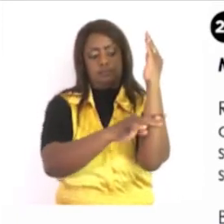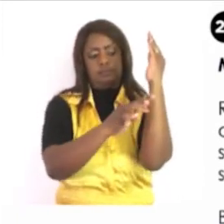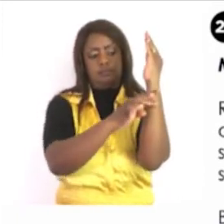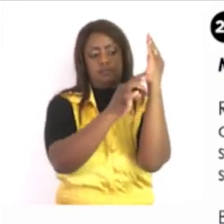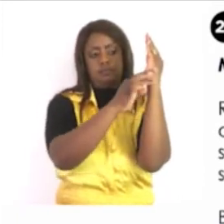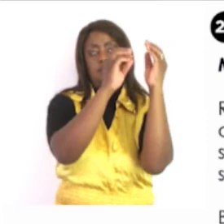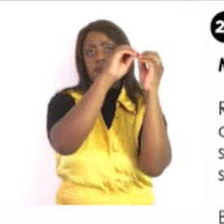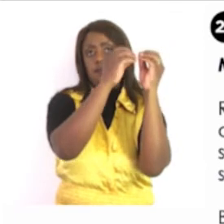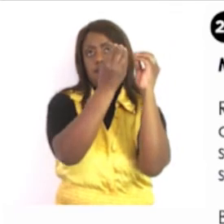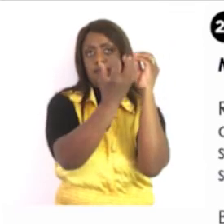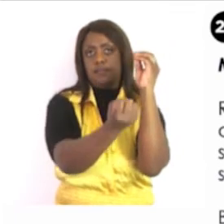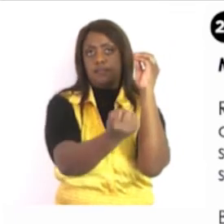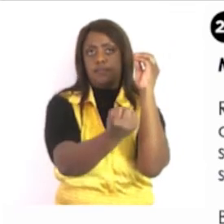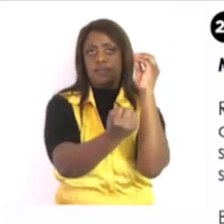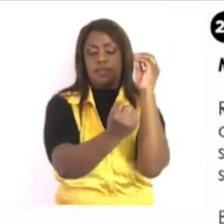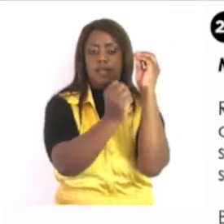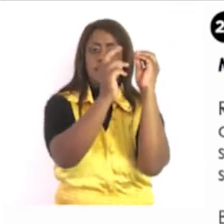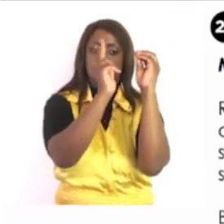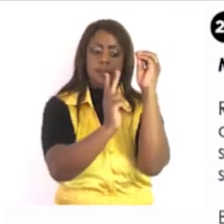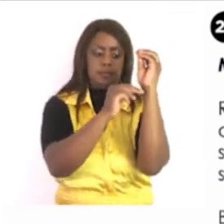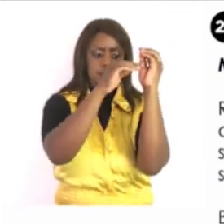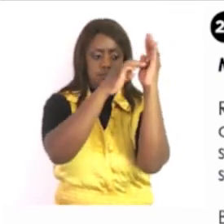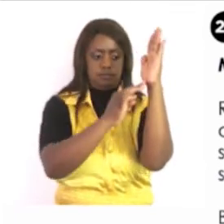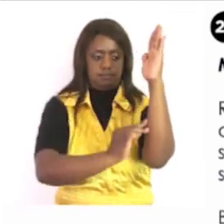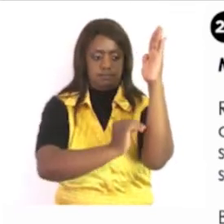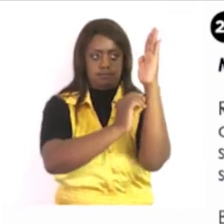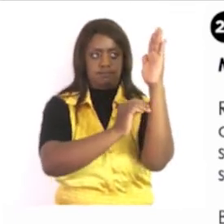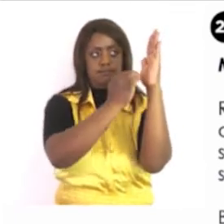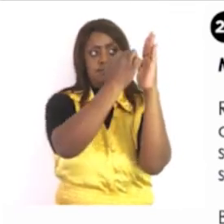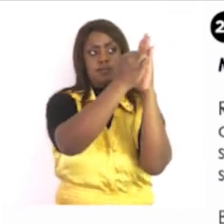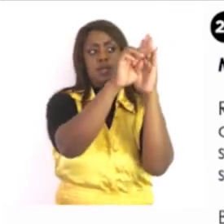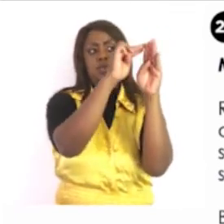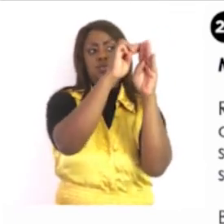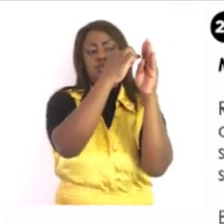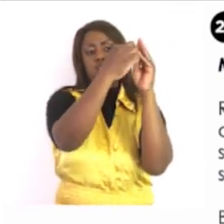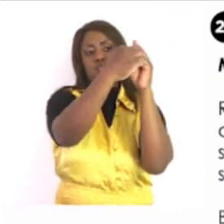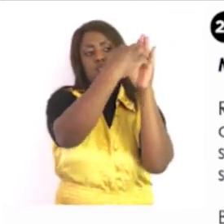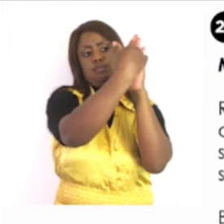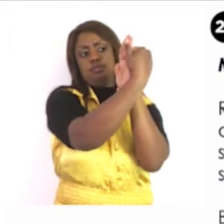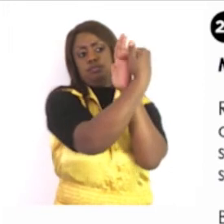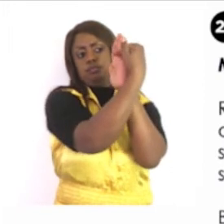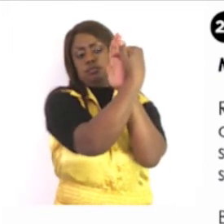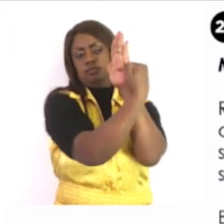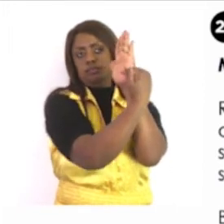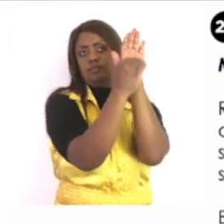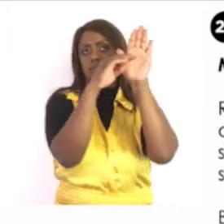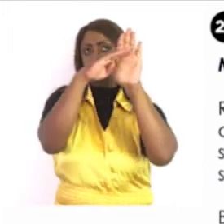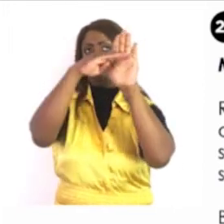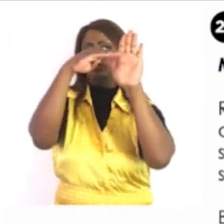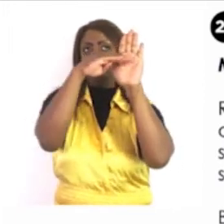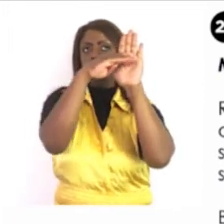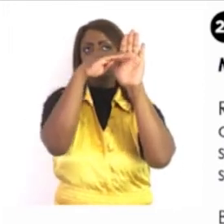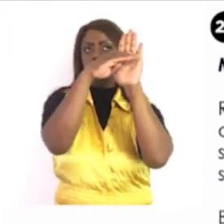use a measuring tape, which is an instrument, or a meter stick, which is also an instrument, but that should